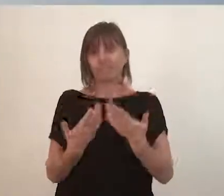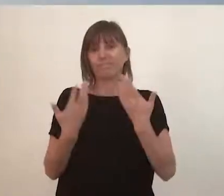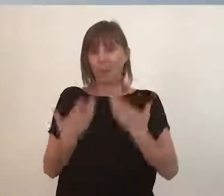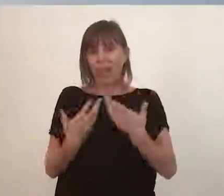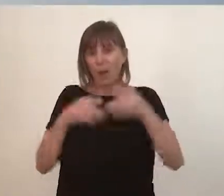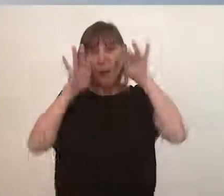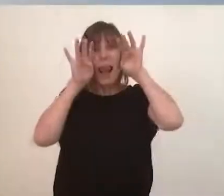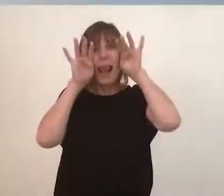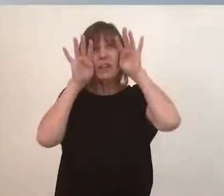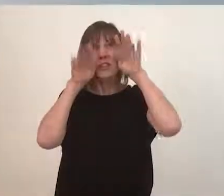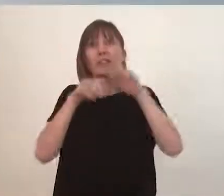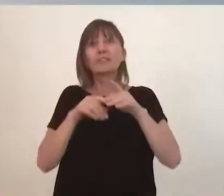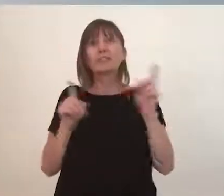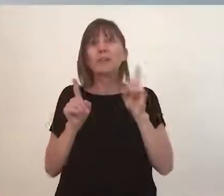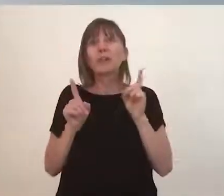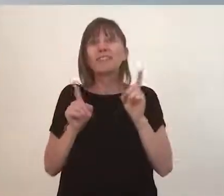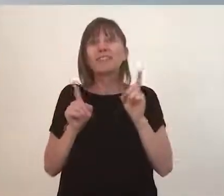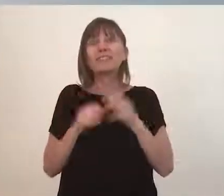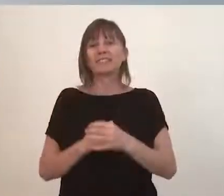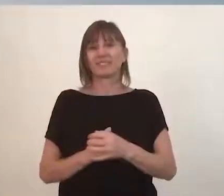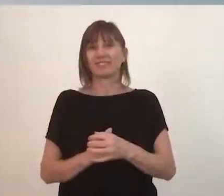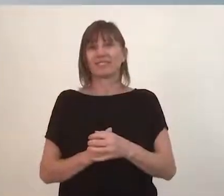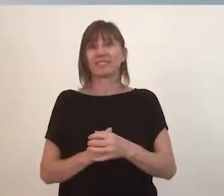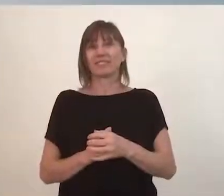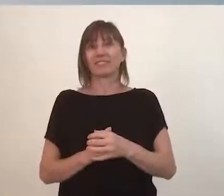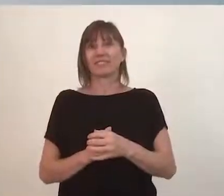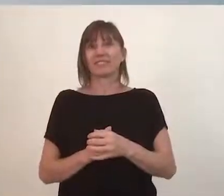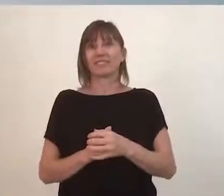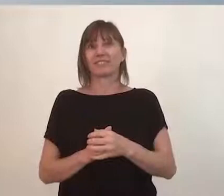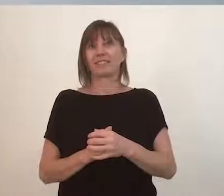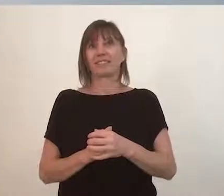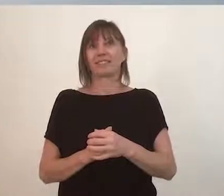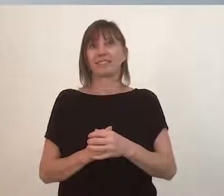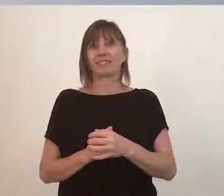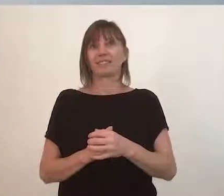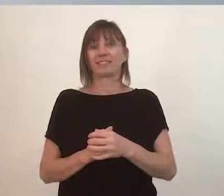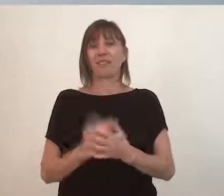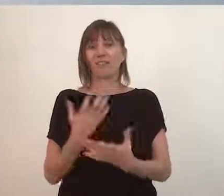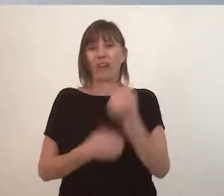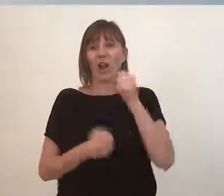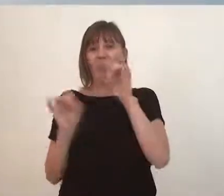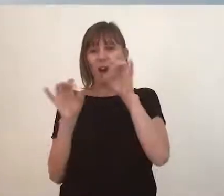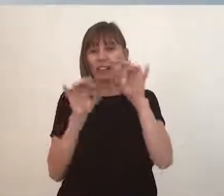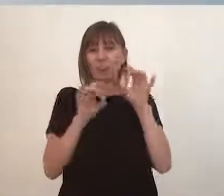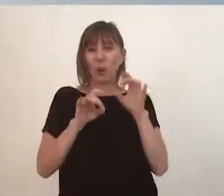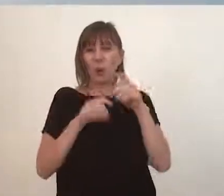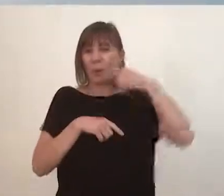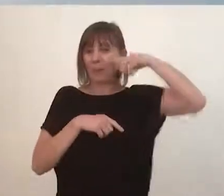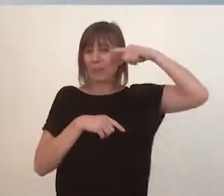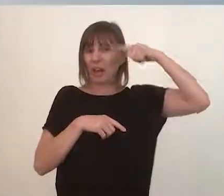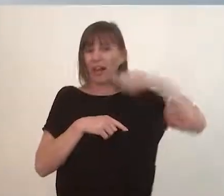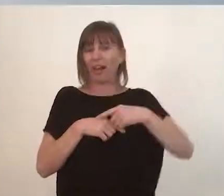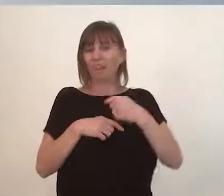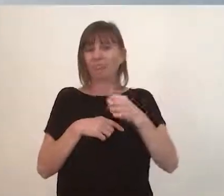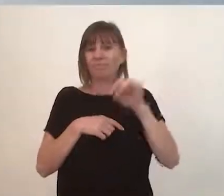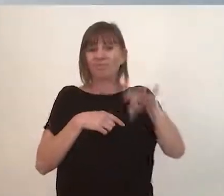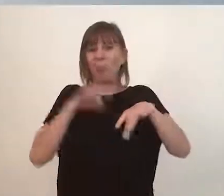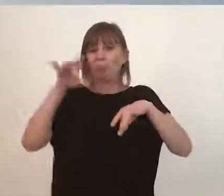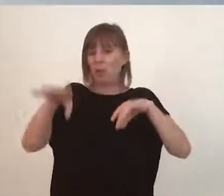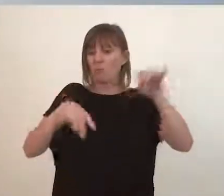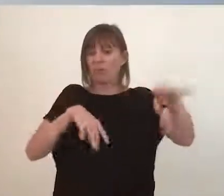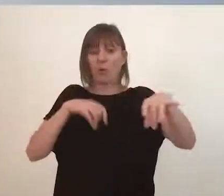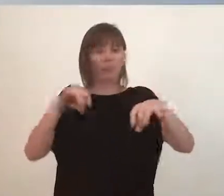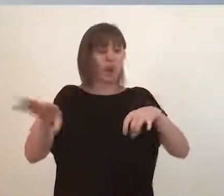So I'm gonna just coat my eyelashes. Look what I found on my mascara. A rhinestone. You know, they